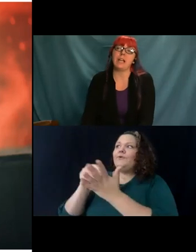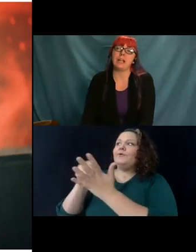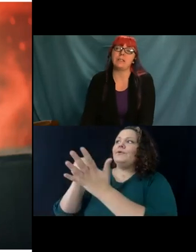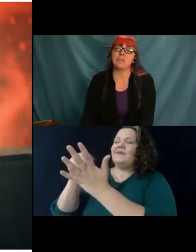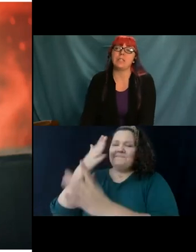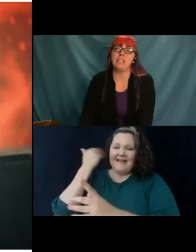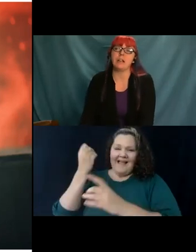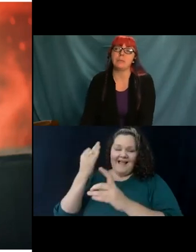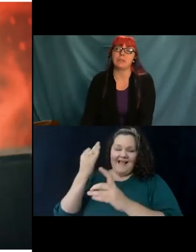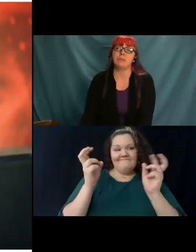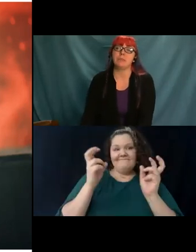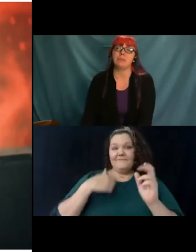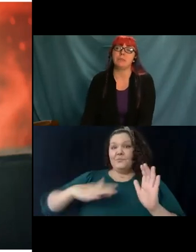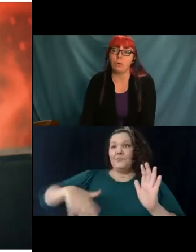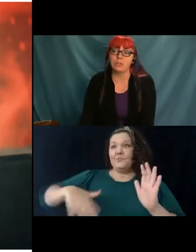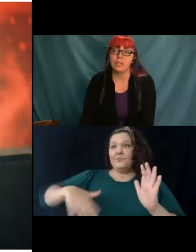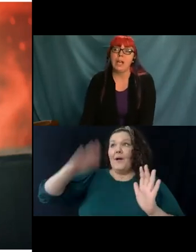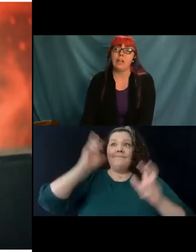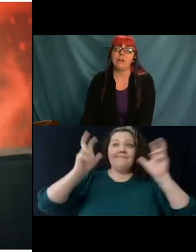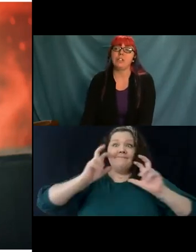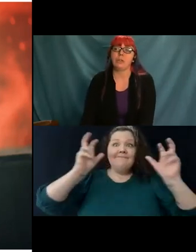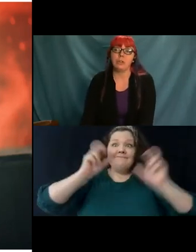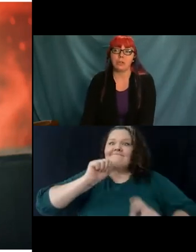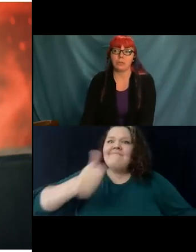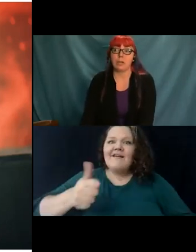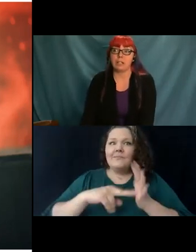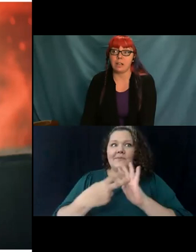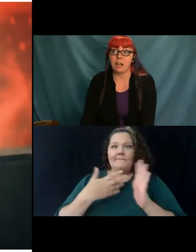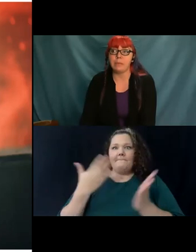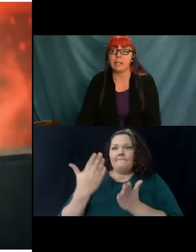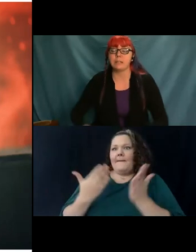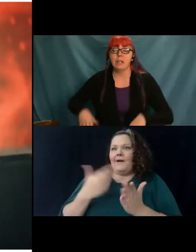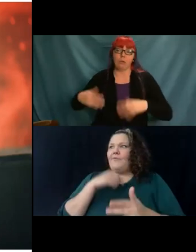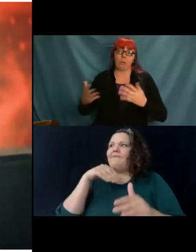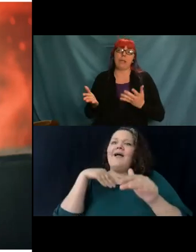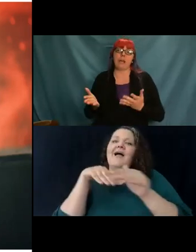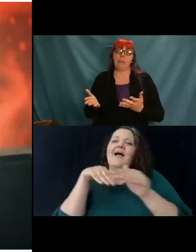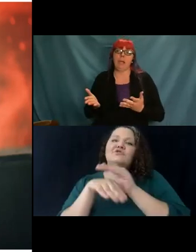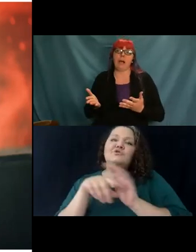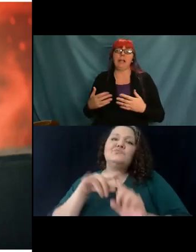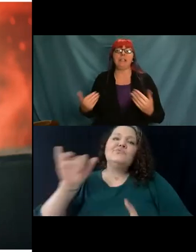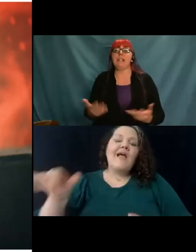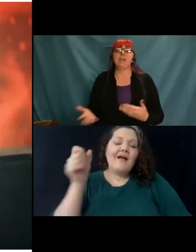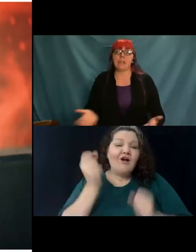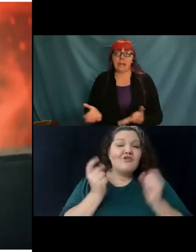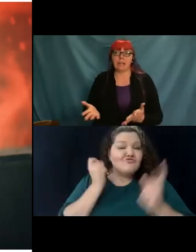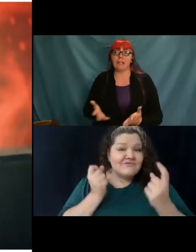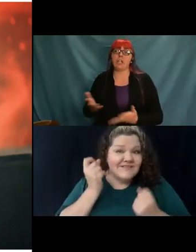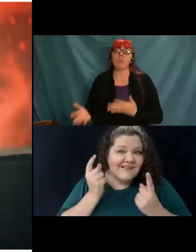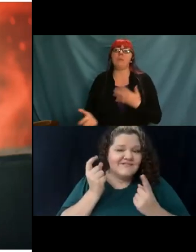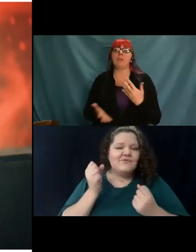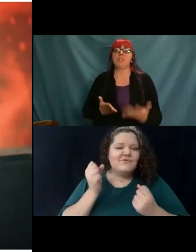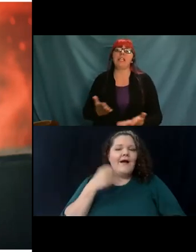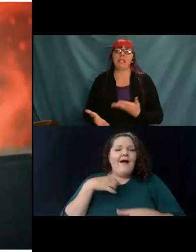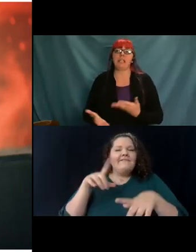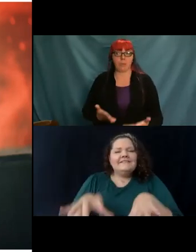I'm working through a text, there's idioms, there's metaphors, and you have to learn all those one at a time because growing up, I didn't hear that. I didn't